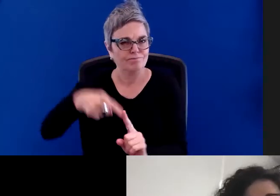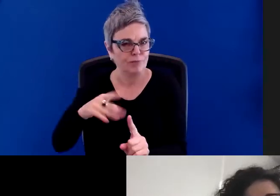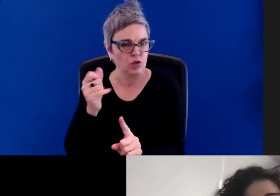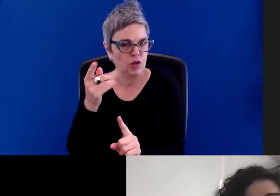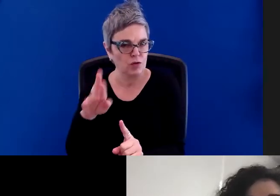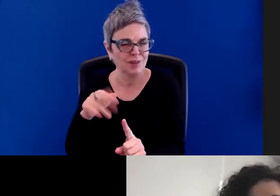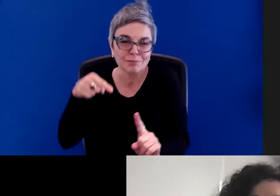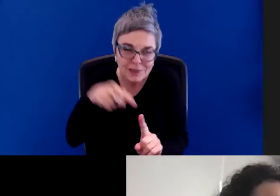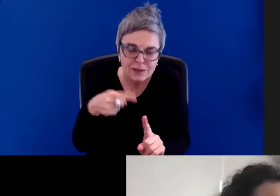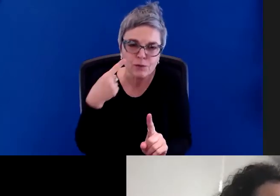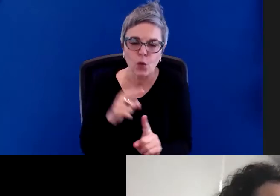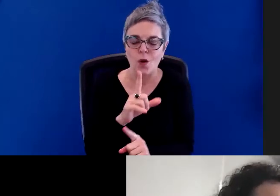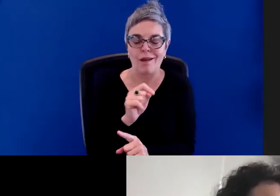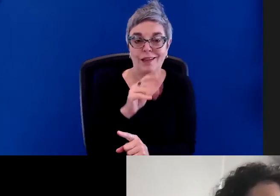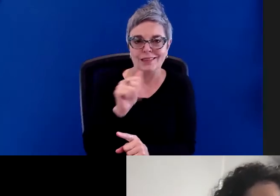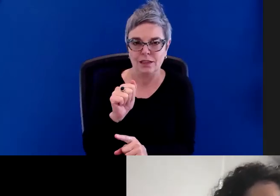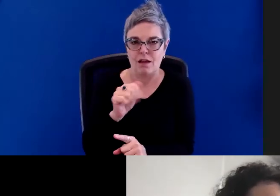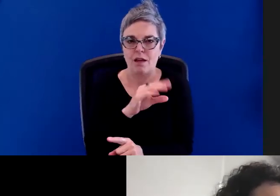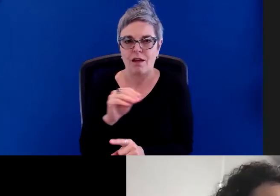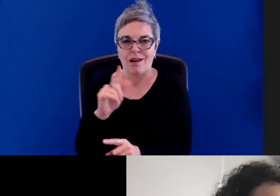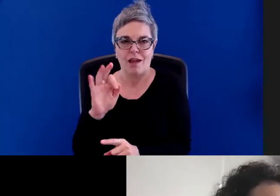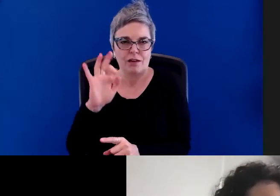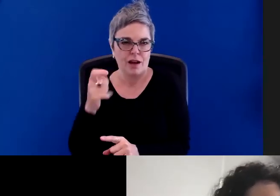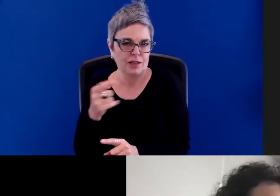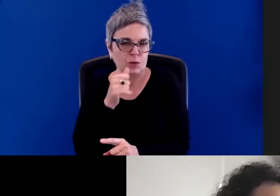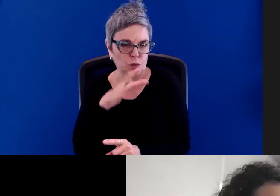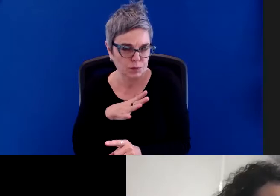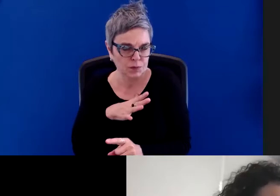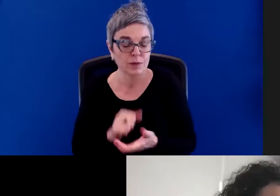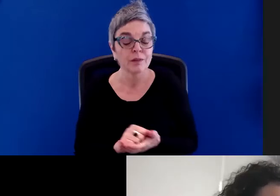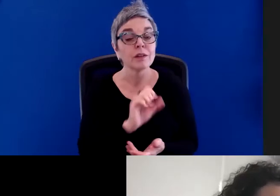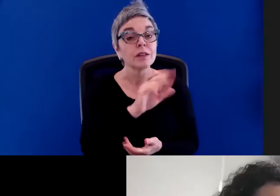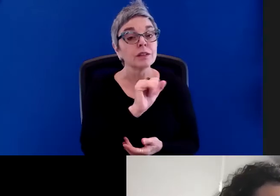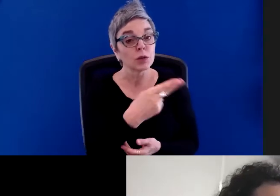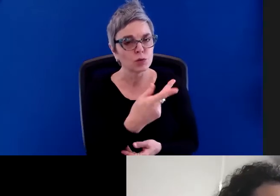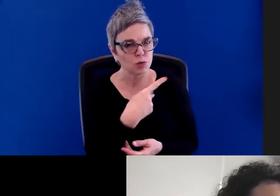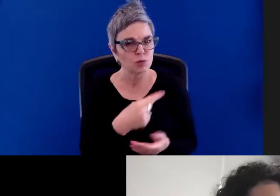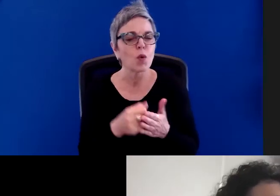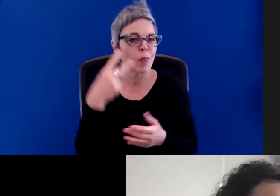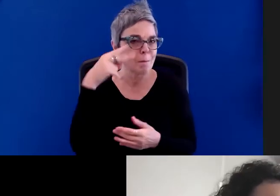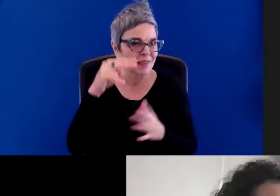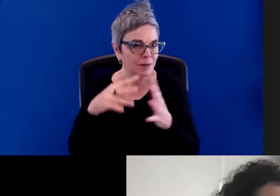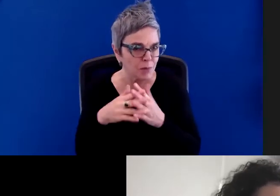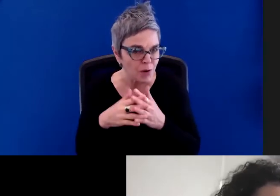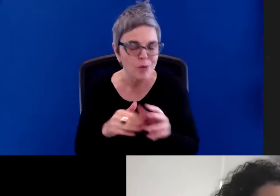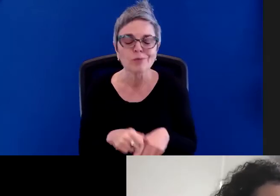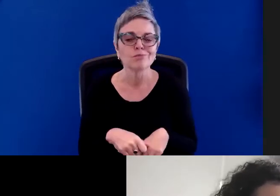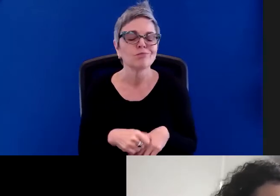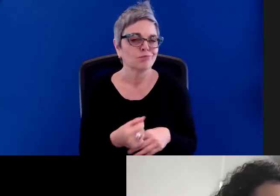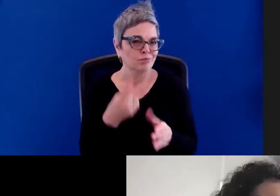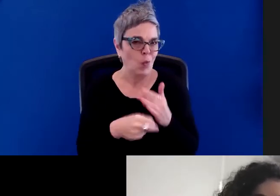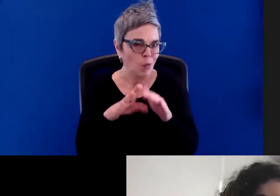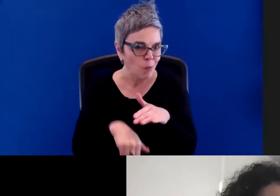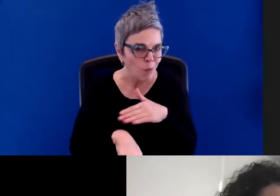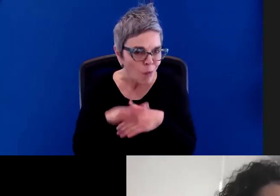women. Sarah and I are both Mexican American. We are both born and raised in Texas, Sarah in